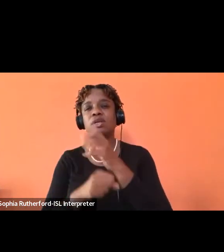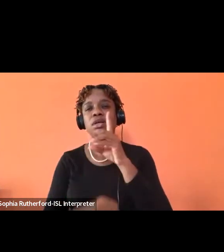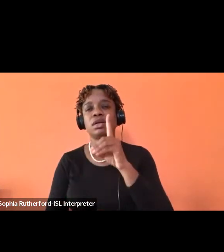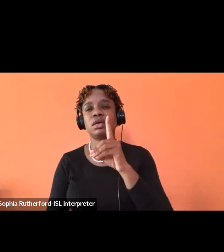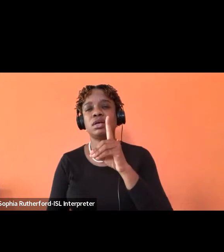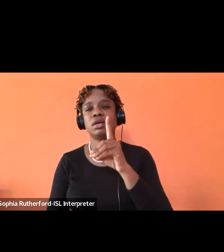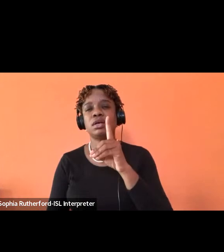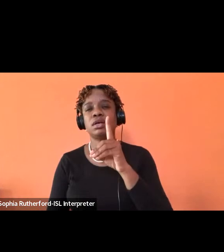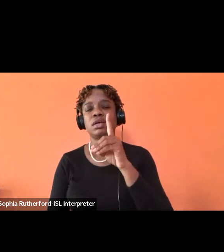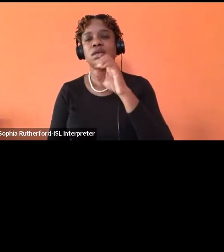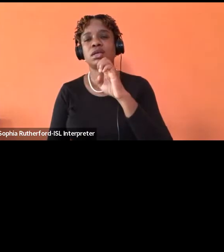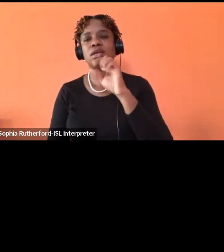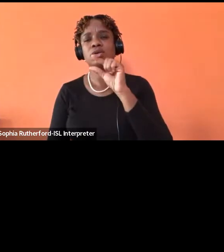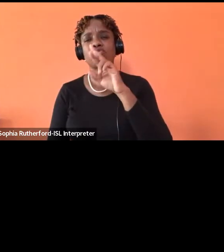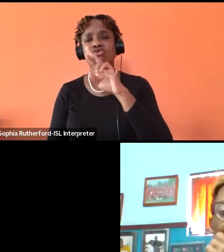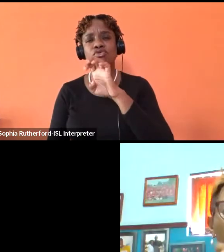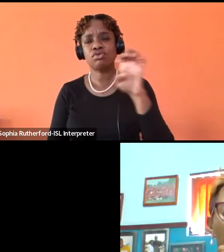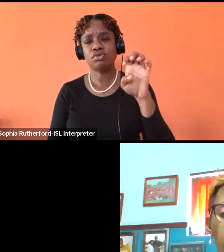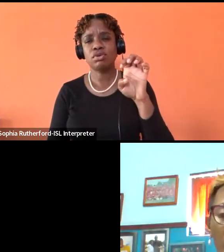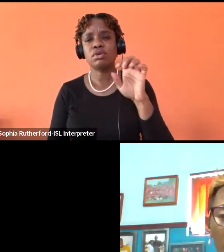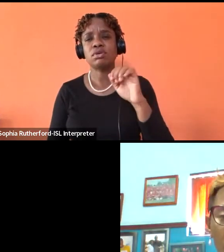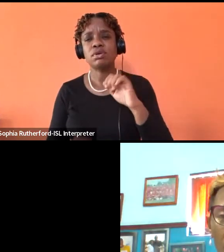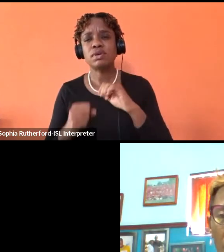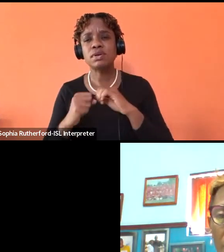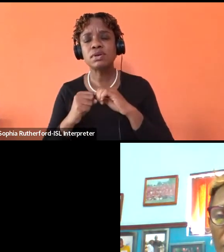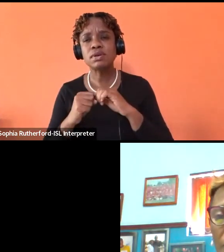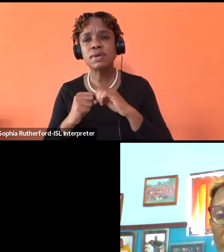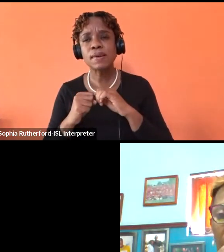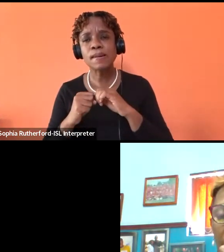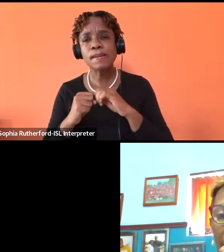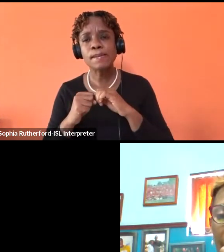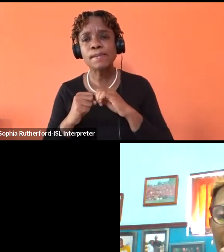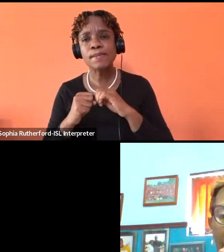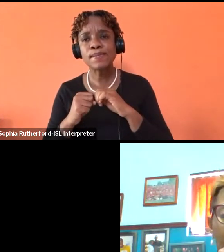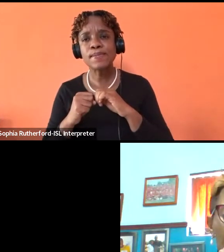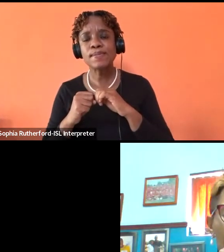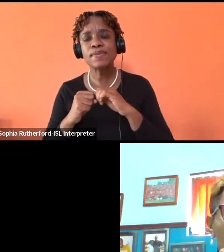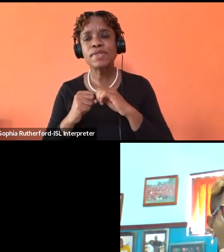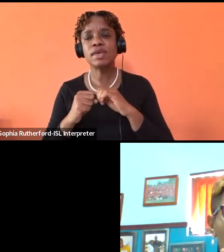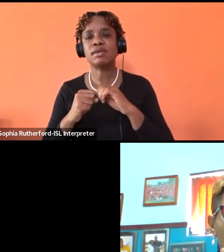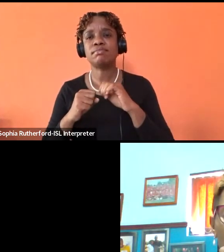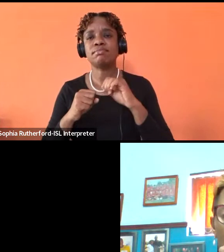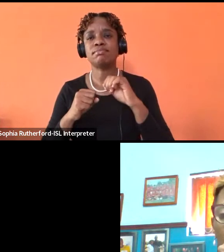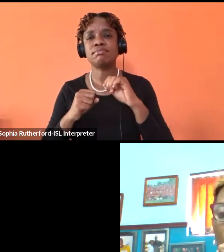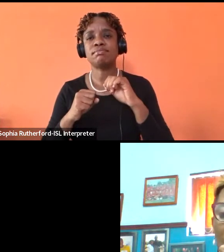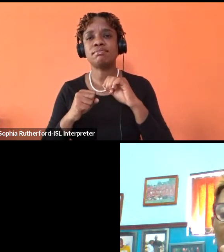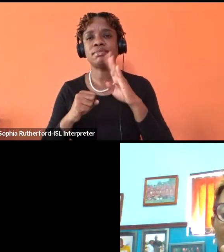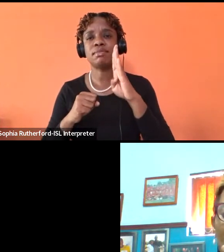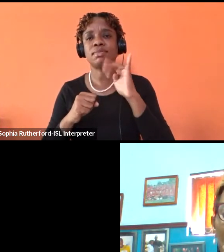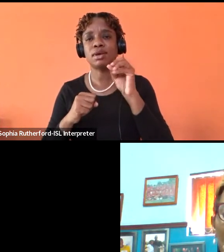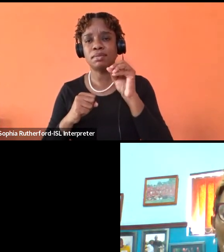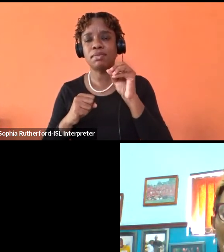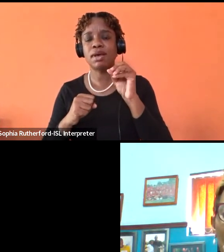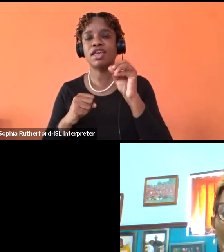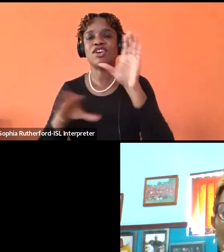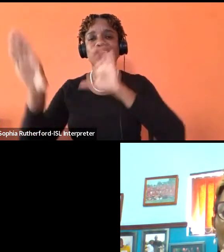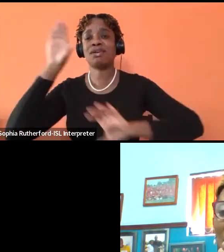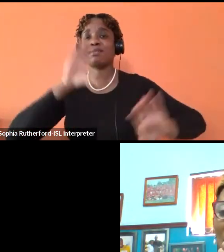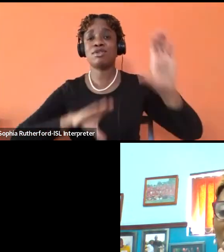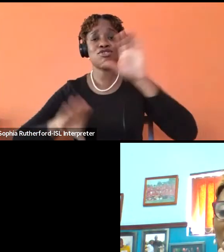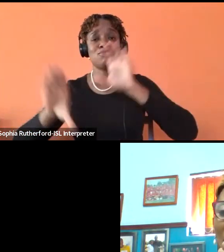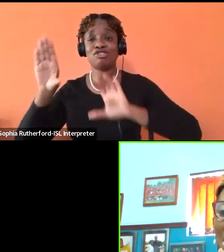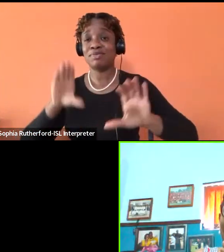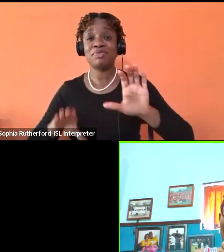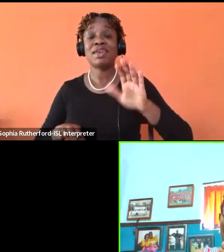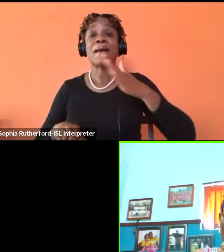an honors bachelor's degree in the double major of biochemistry and zoology. In my days, they would call her a brain box. She